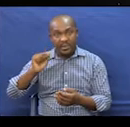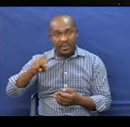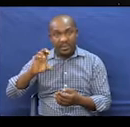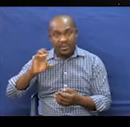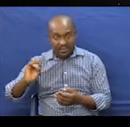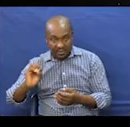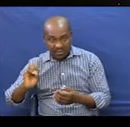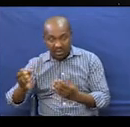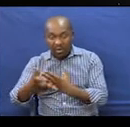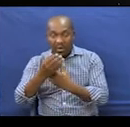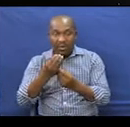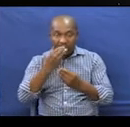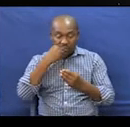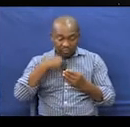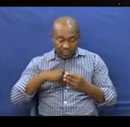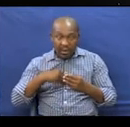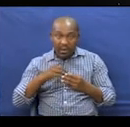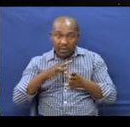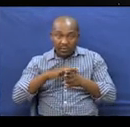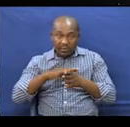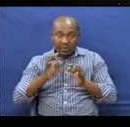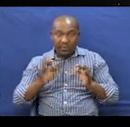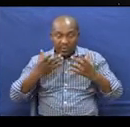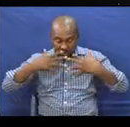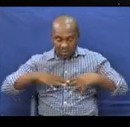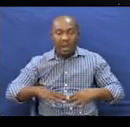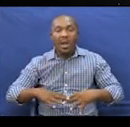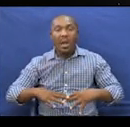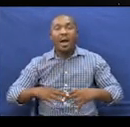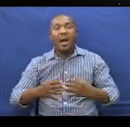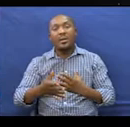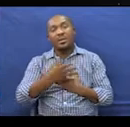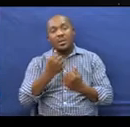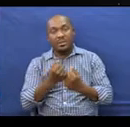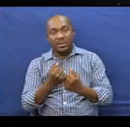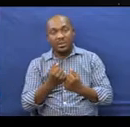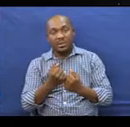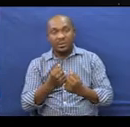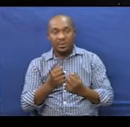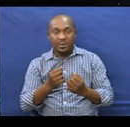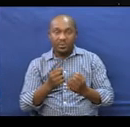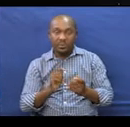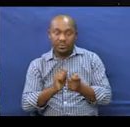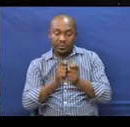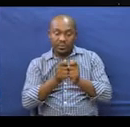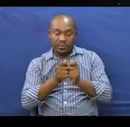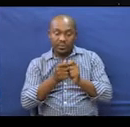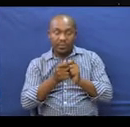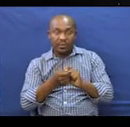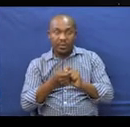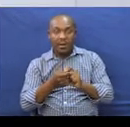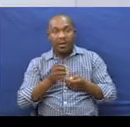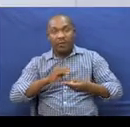and utilized, they meet the need of the what? Of the living organism. So we say that